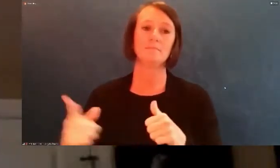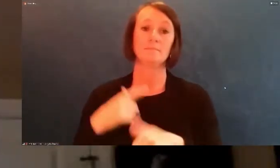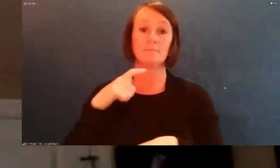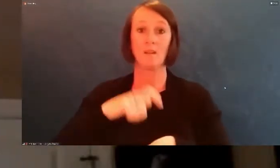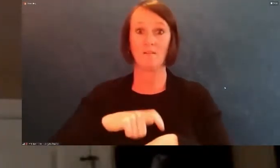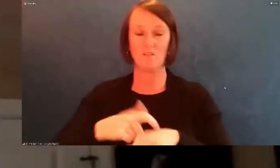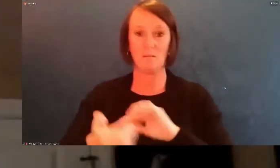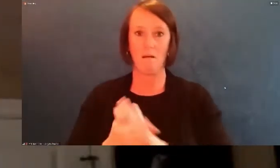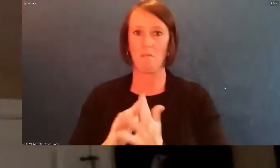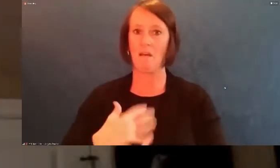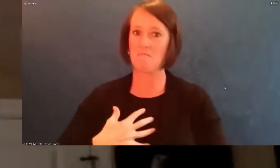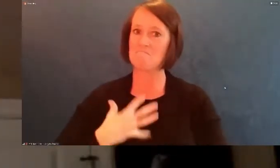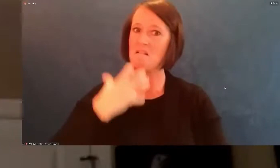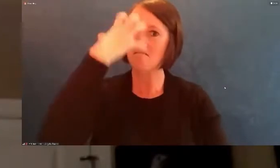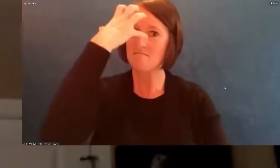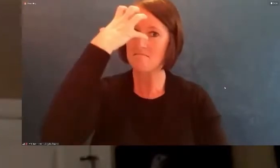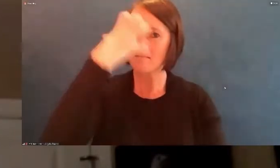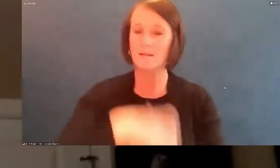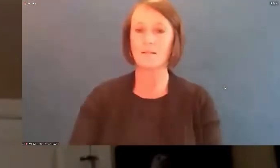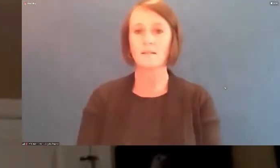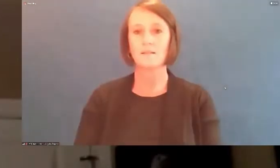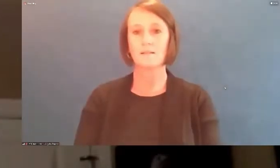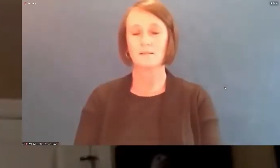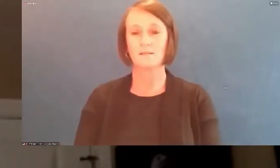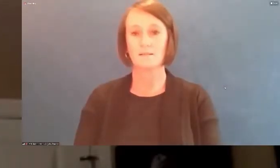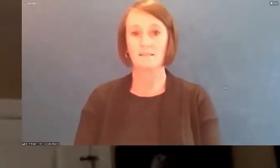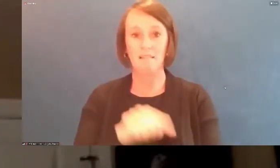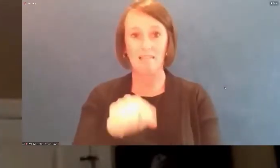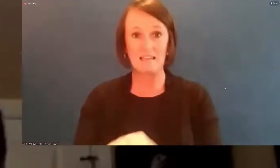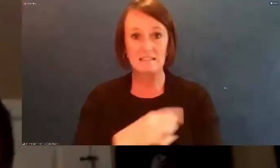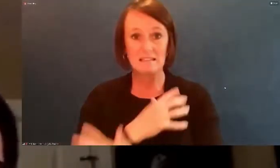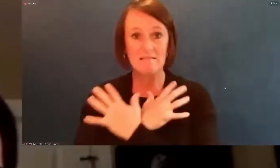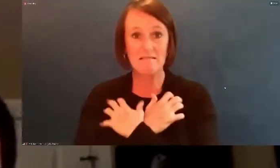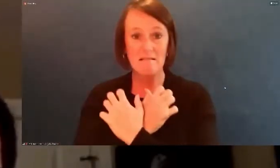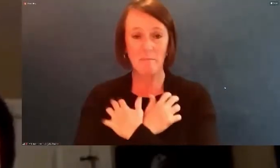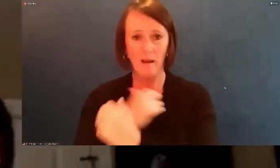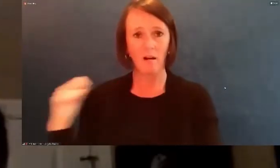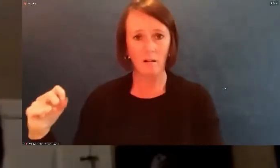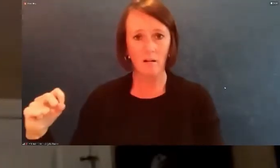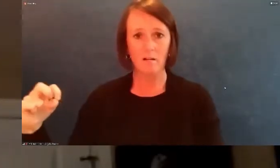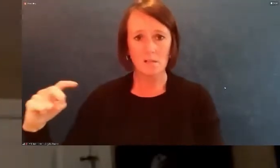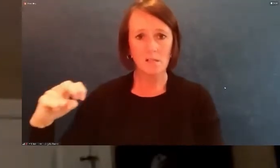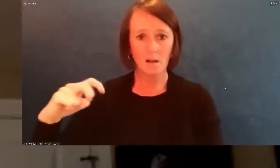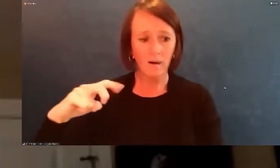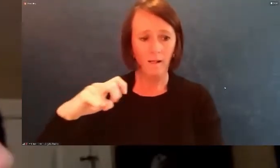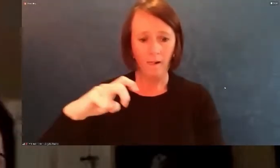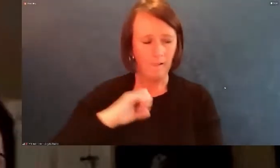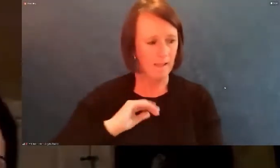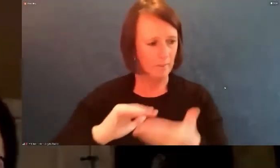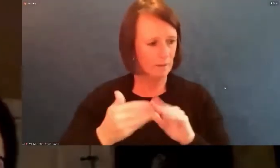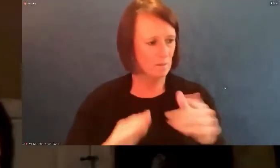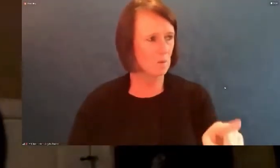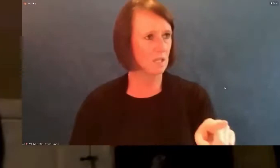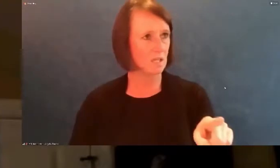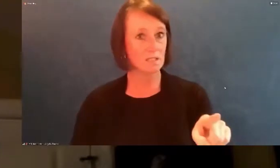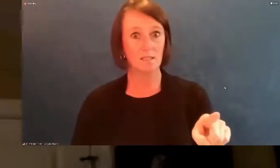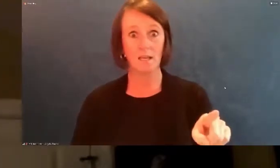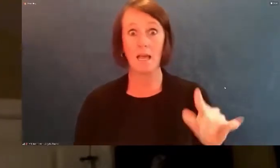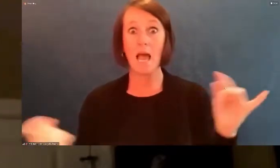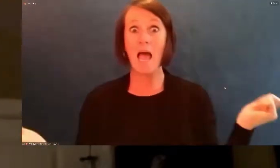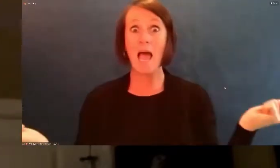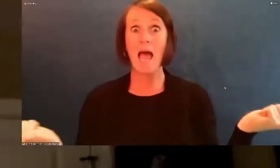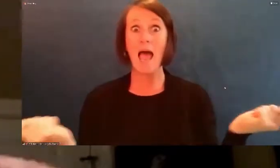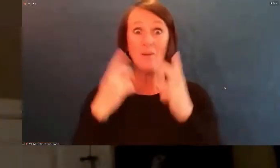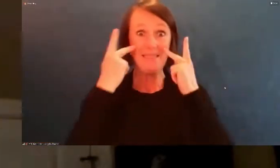man mad was because this little cinnamon bear kept coming into our community and everybody and their monkey got to see